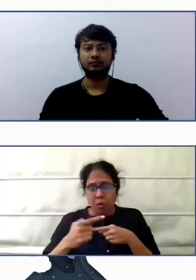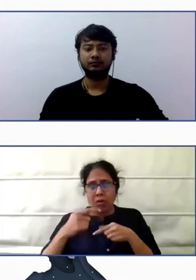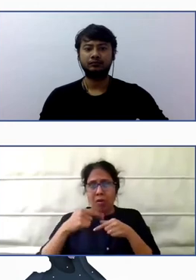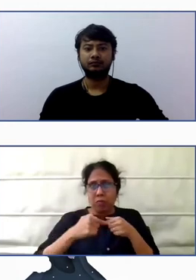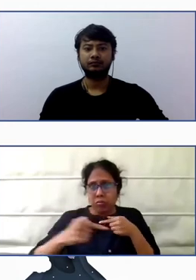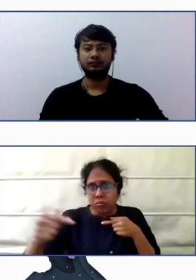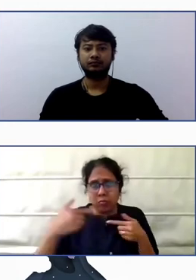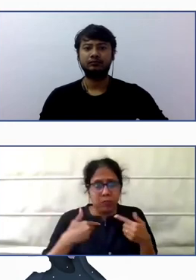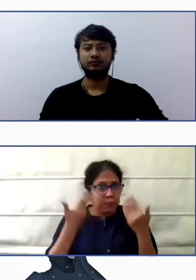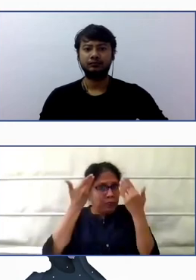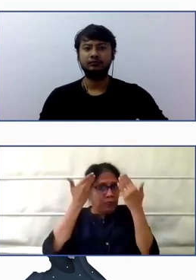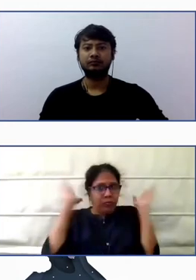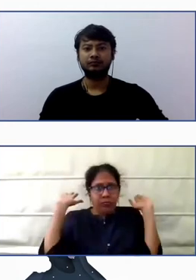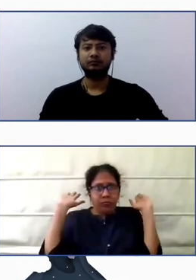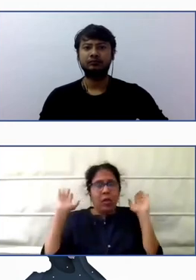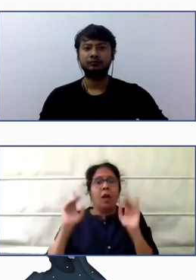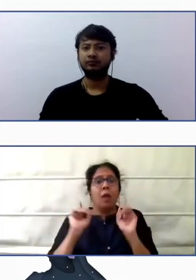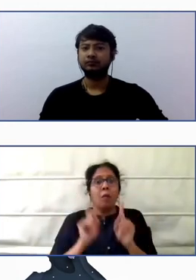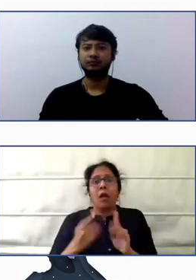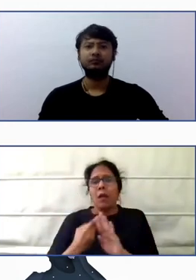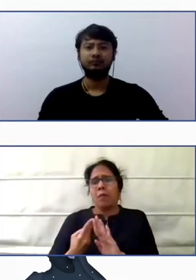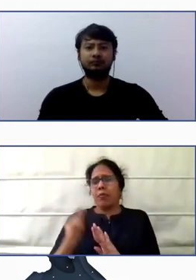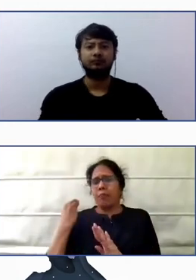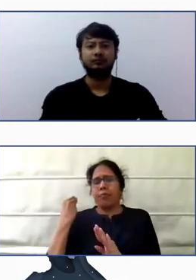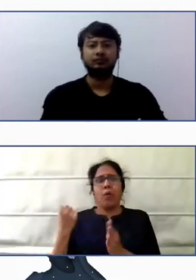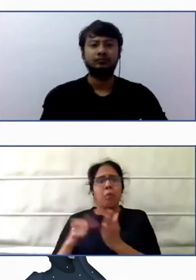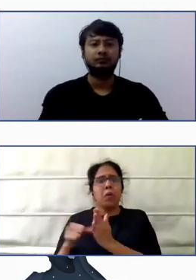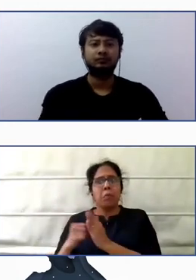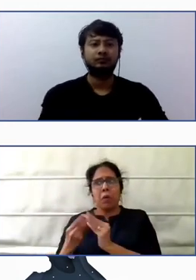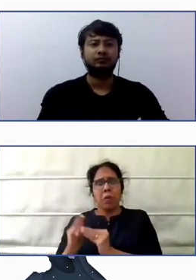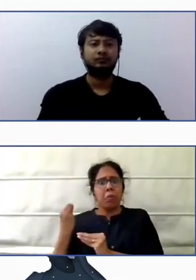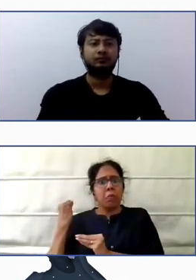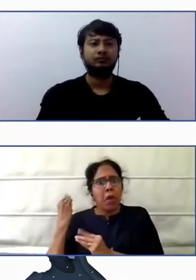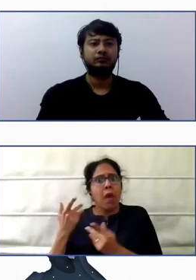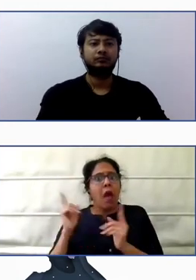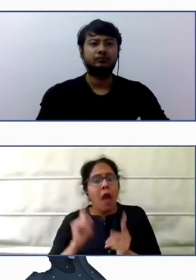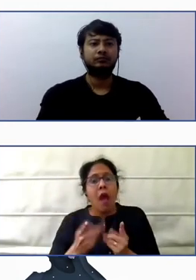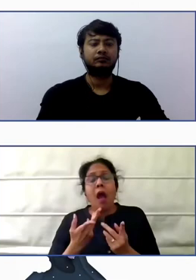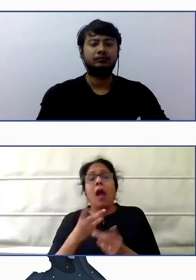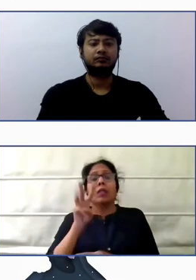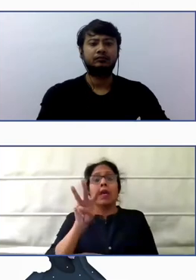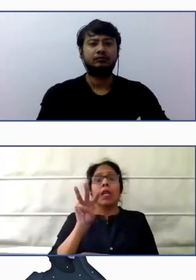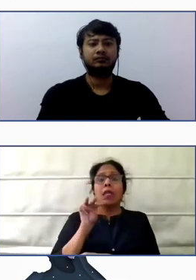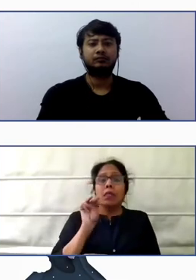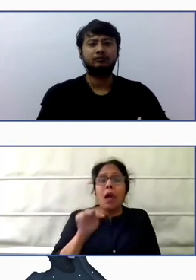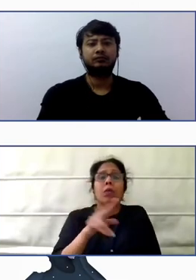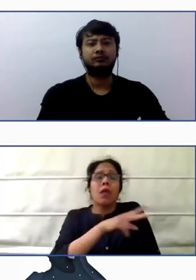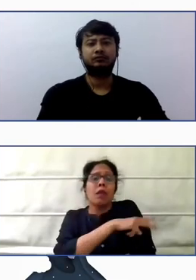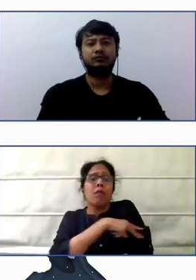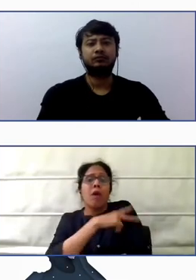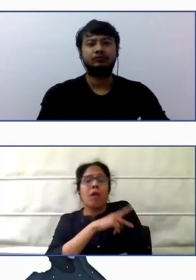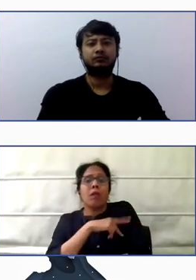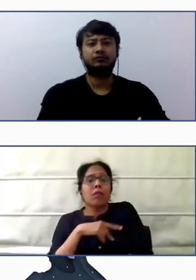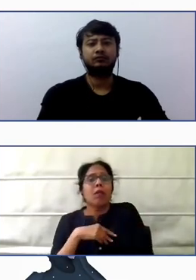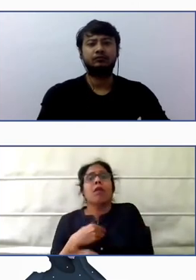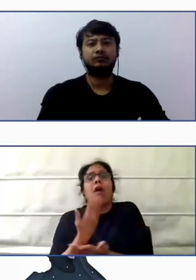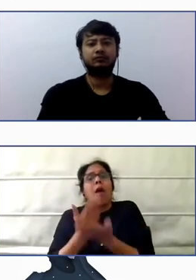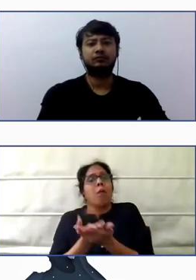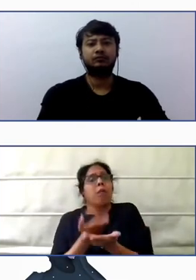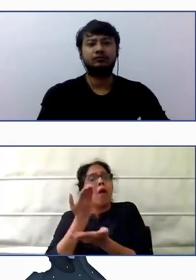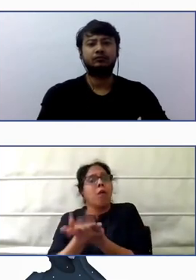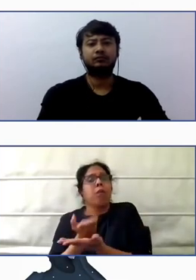within last couple of months, we were able to have around 3,000 volunteers sign up from different